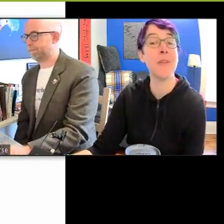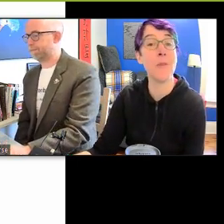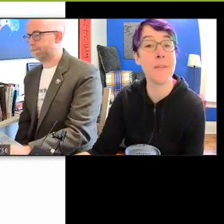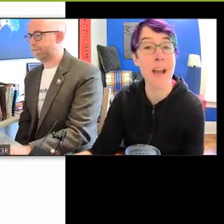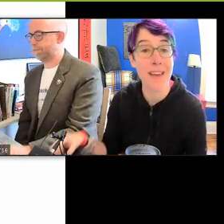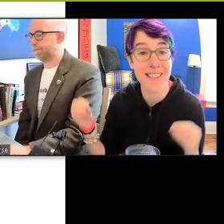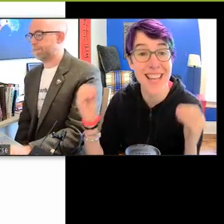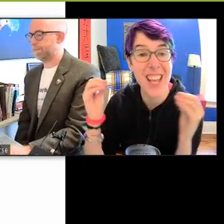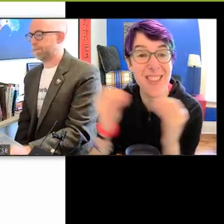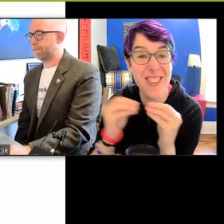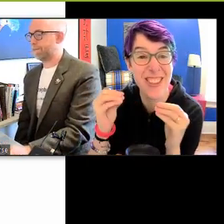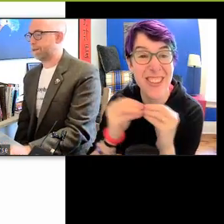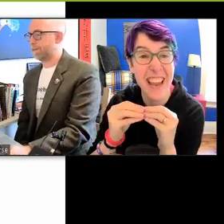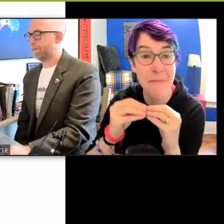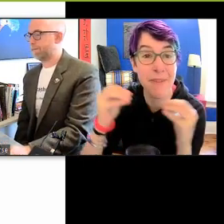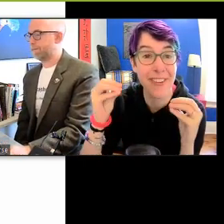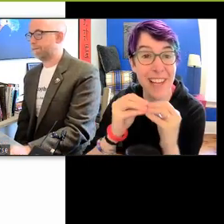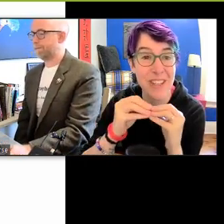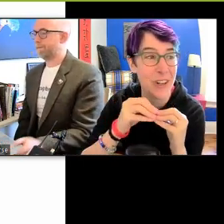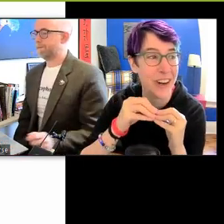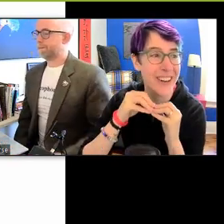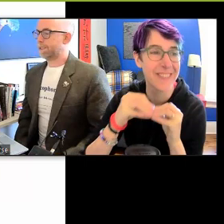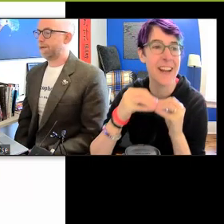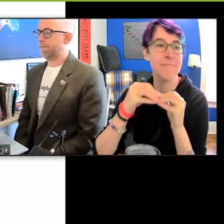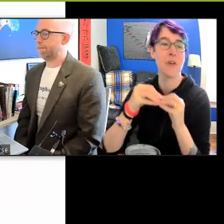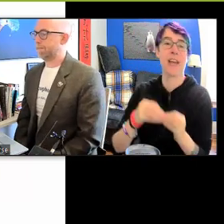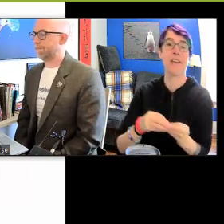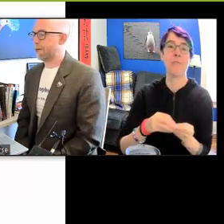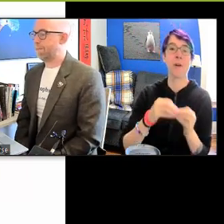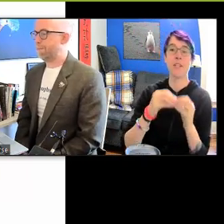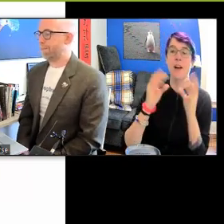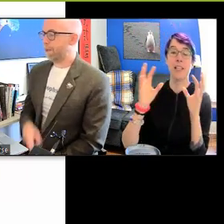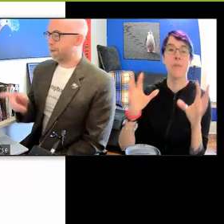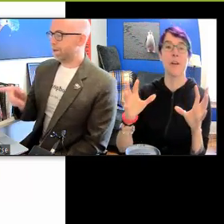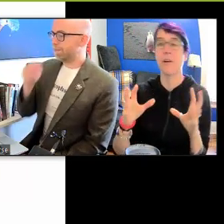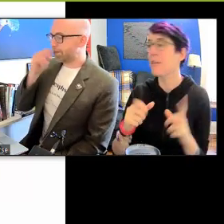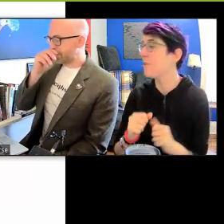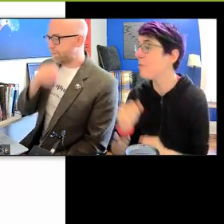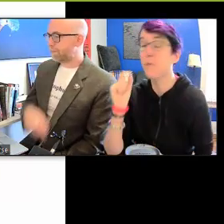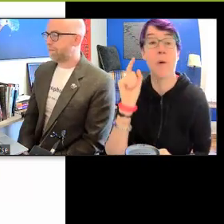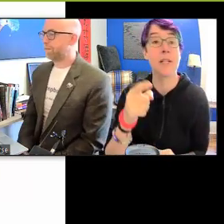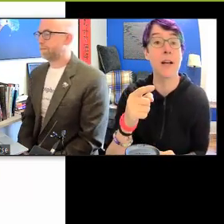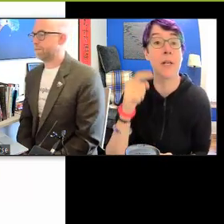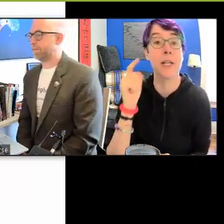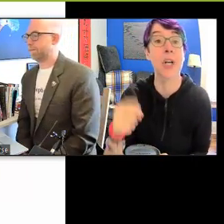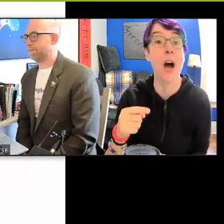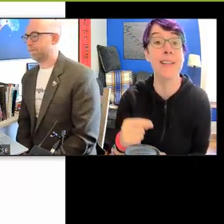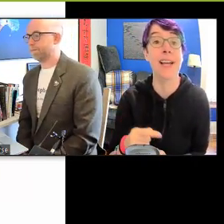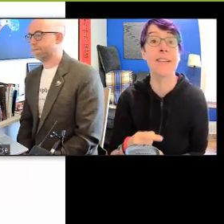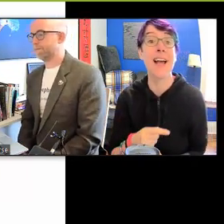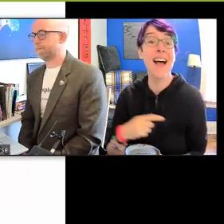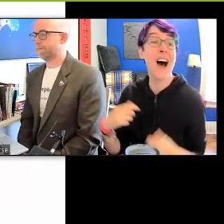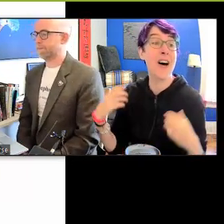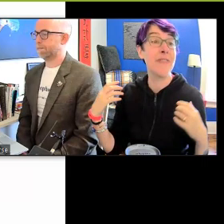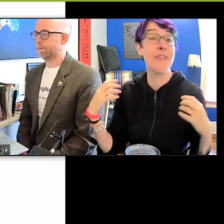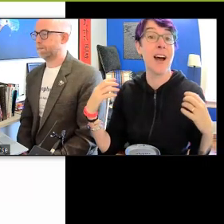hemoglobin and woolly mammoths in the same lecture, right? Yep. Okay, we want to talk a little bit about hemoglobin. We want to talk about it in the